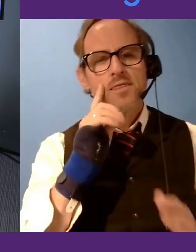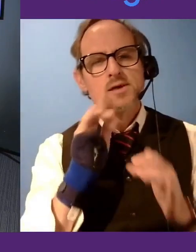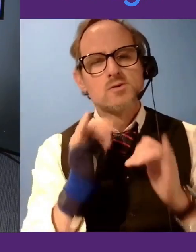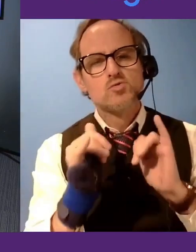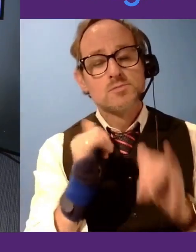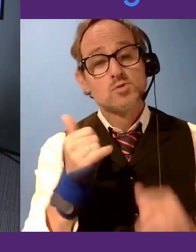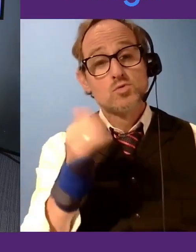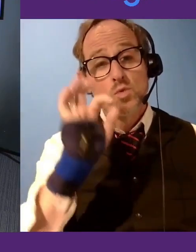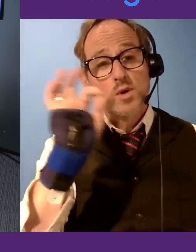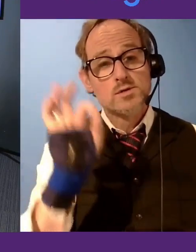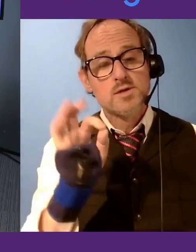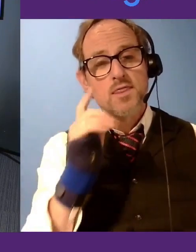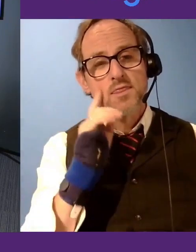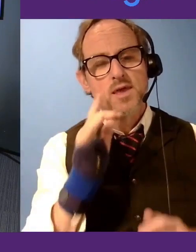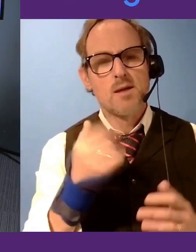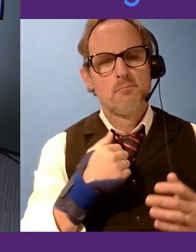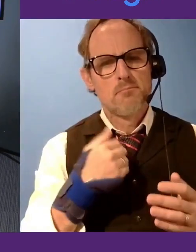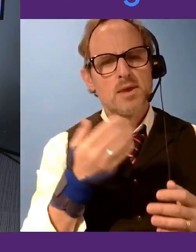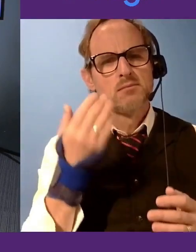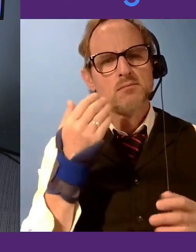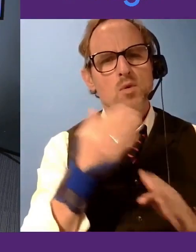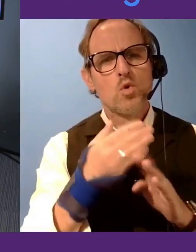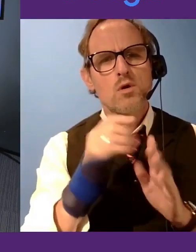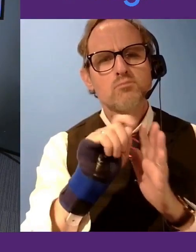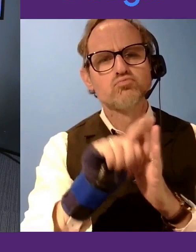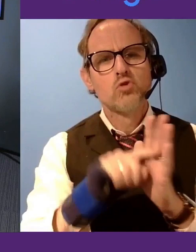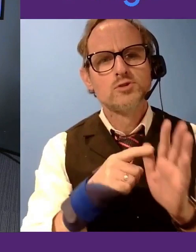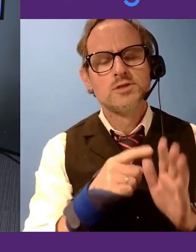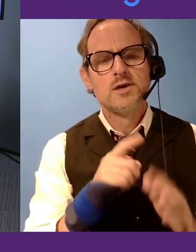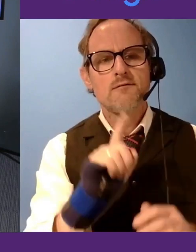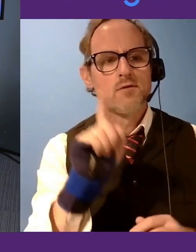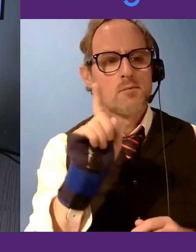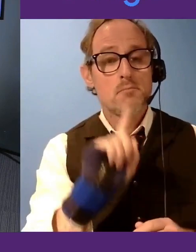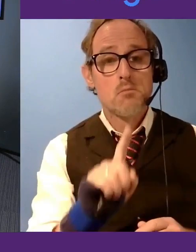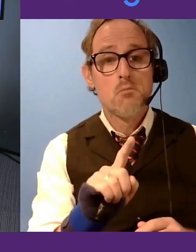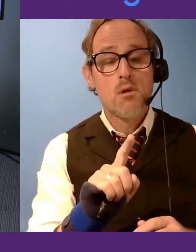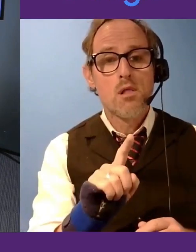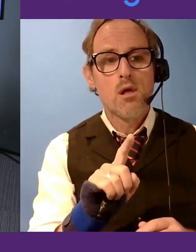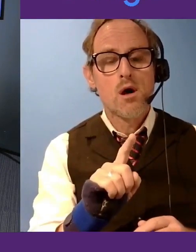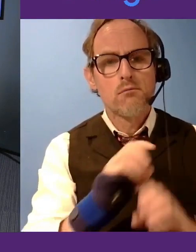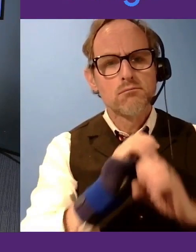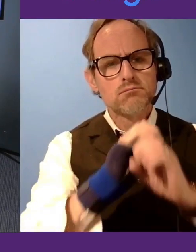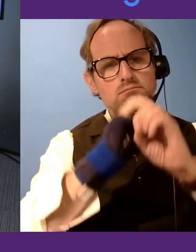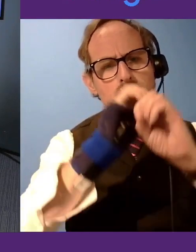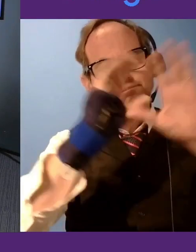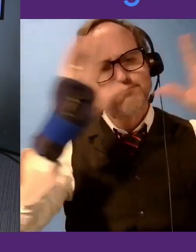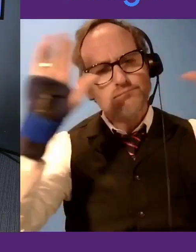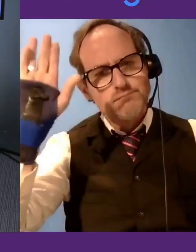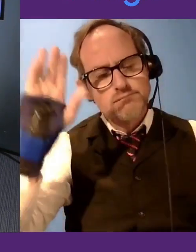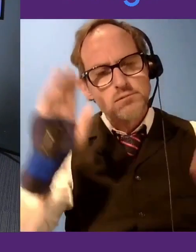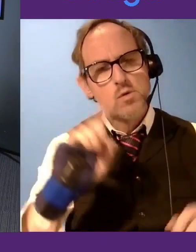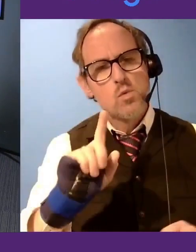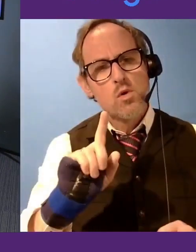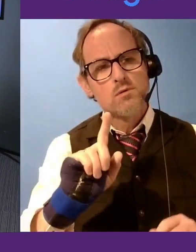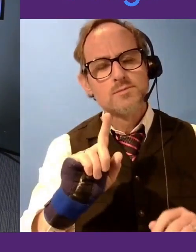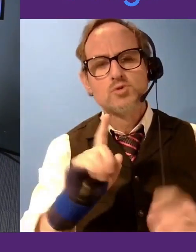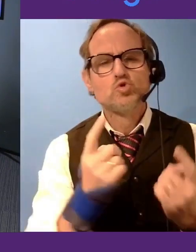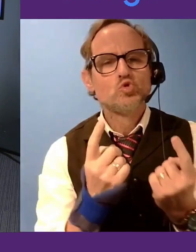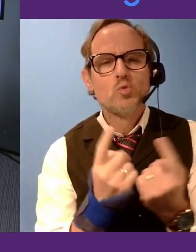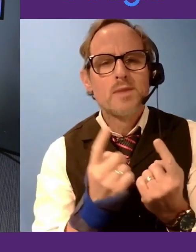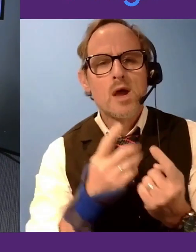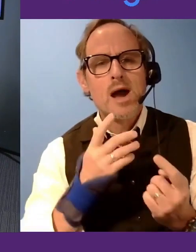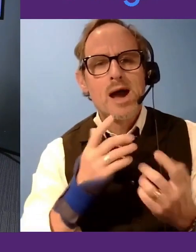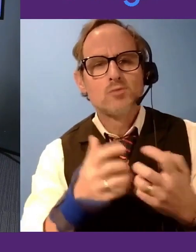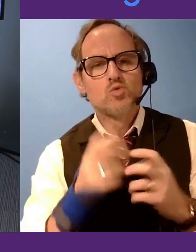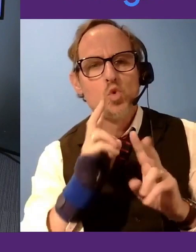on projects where people have an idea about how they want something to look, for example, and I have to come in and say,